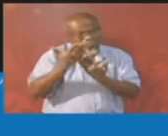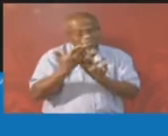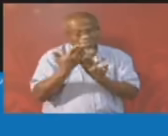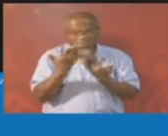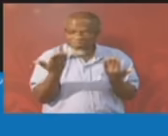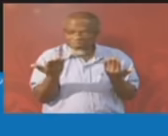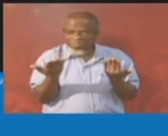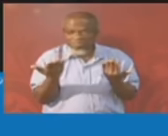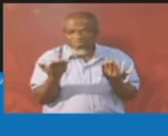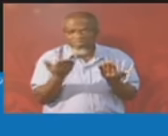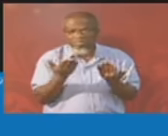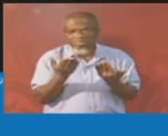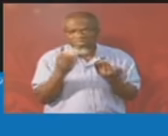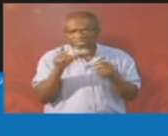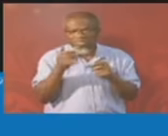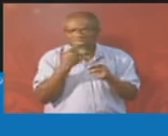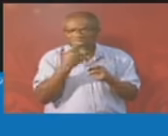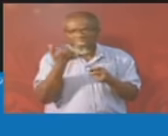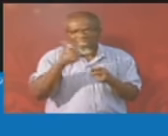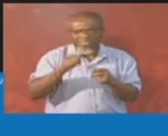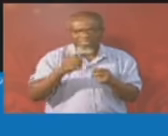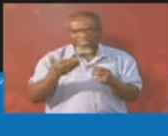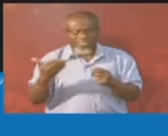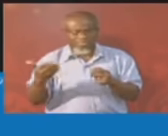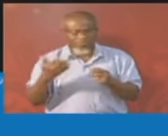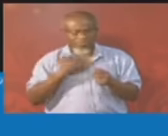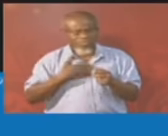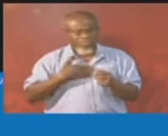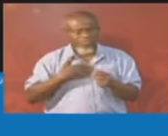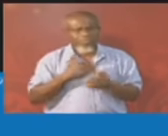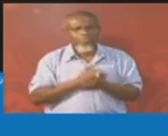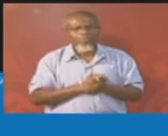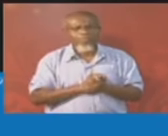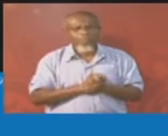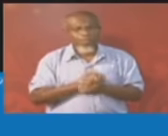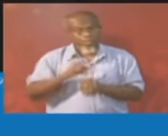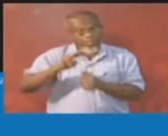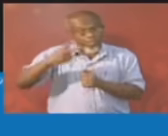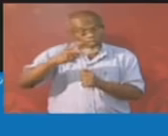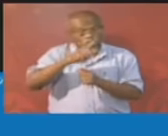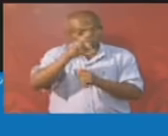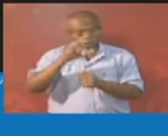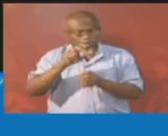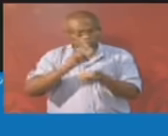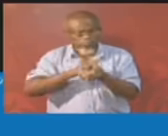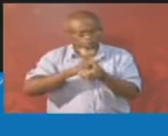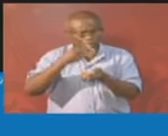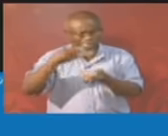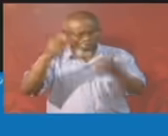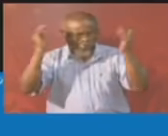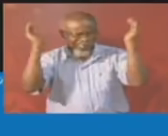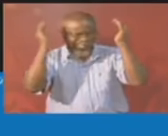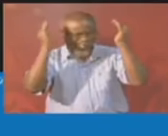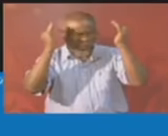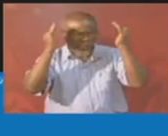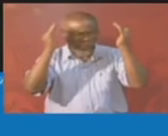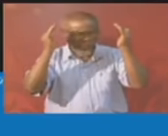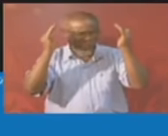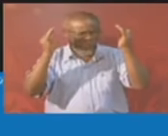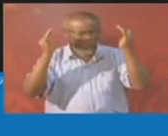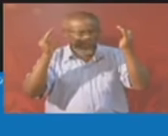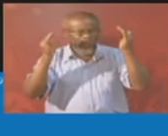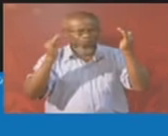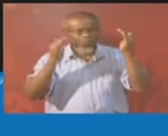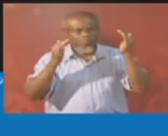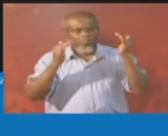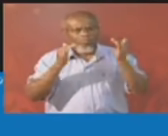some light on that? And my second question, maybe to Dr. Heinz, the debate that is taking